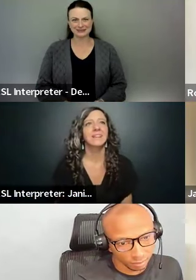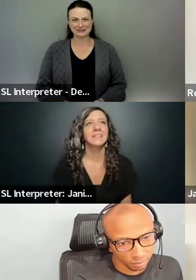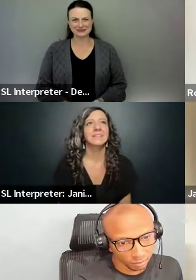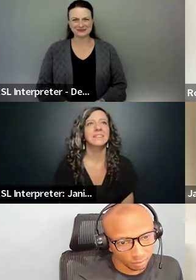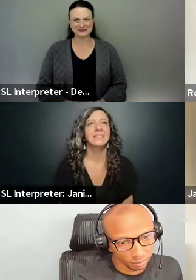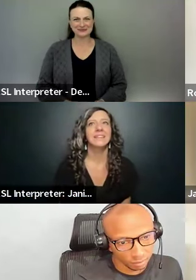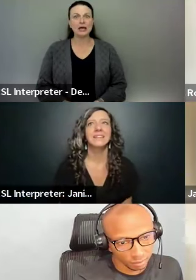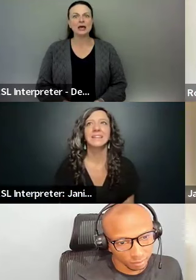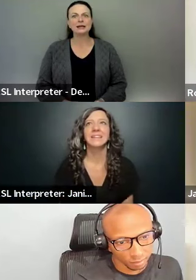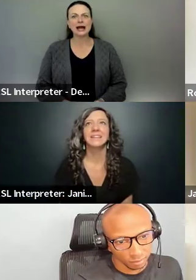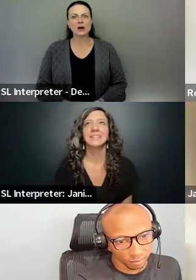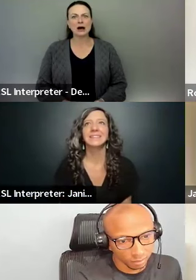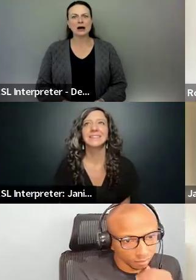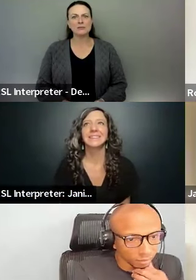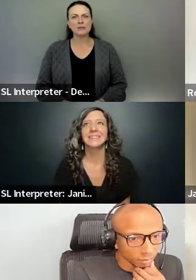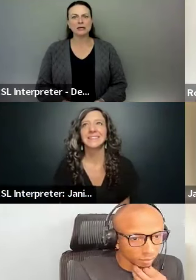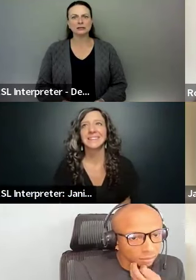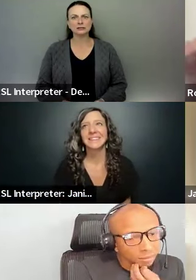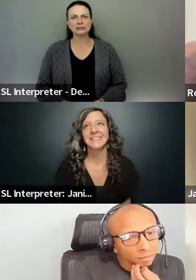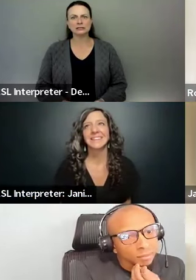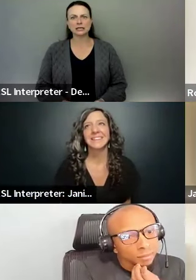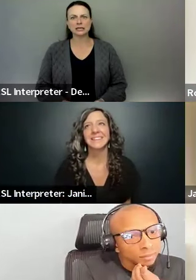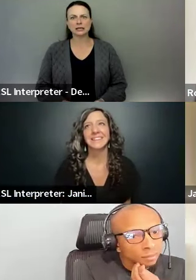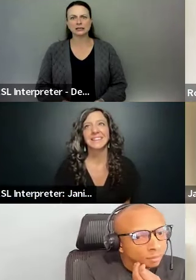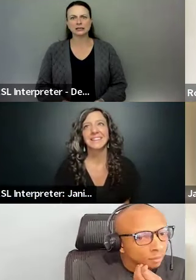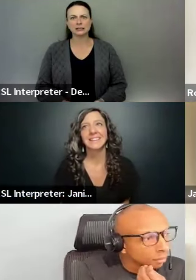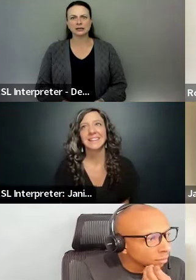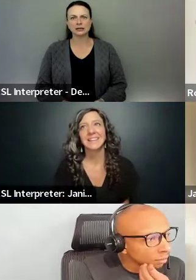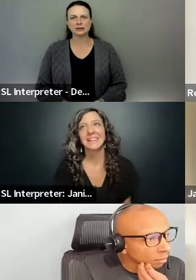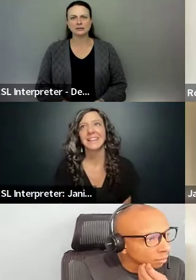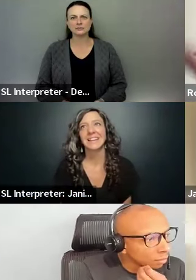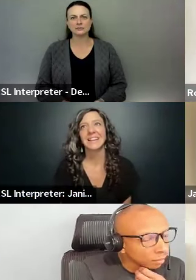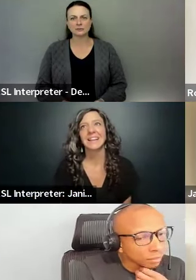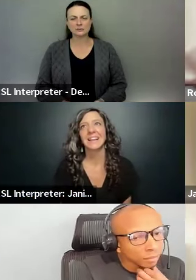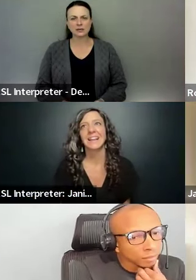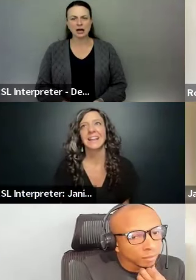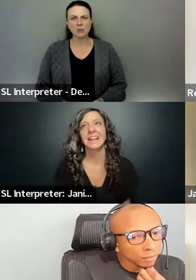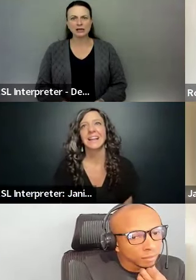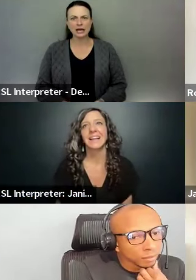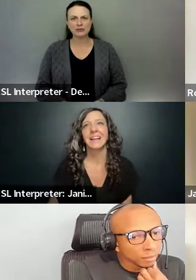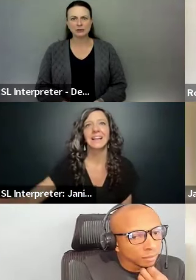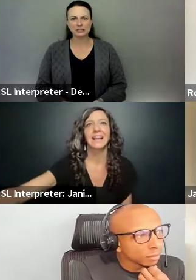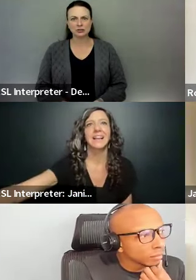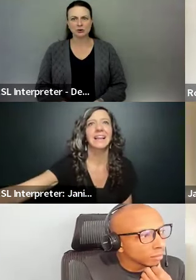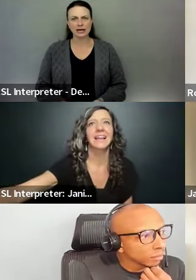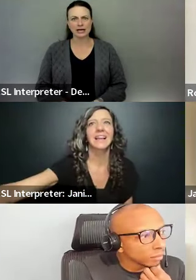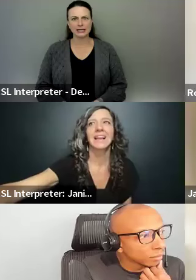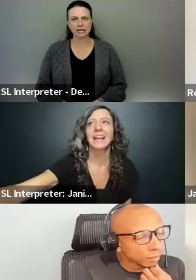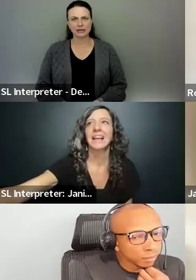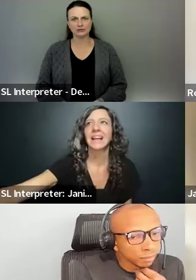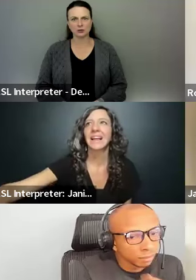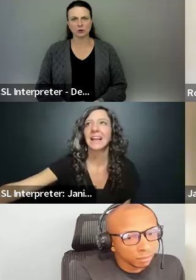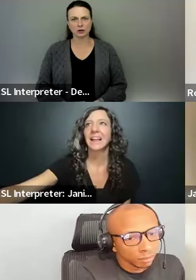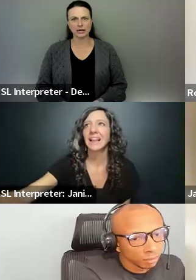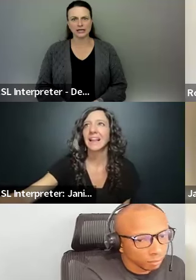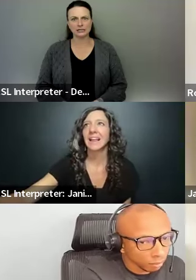Andres. Now, let's see. I want Catherine to go ahead and